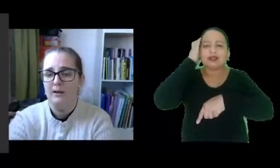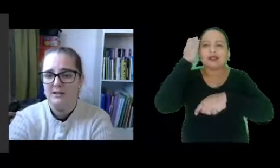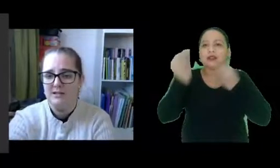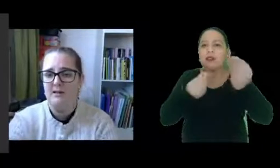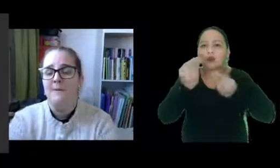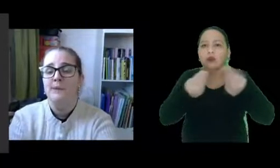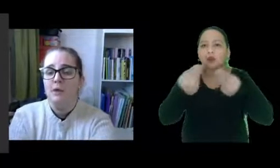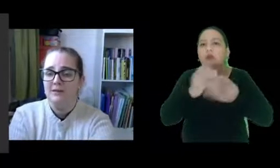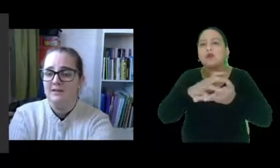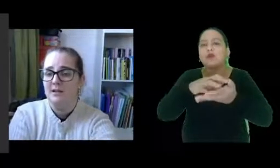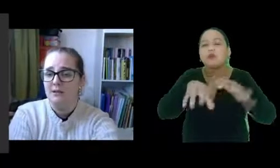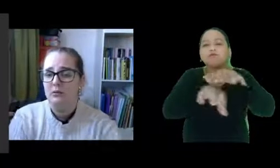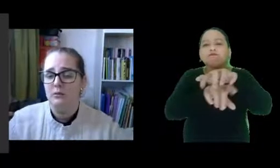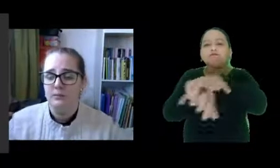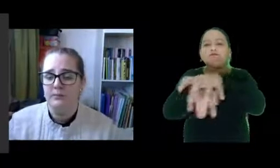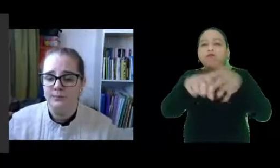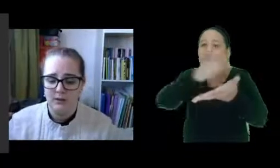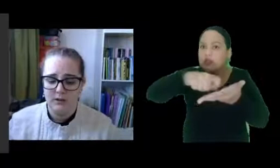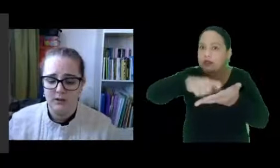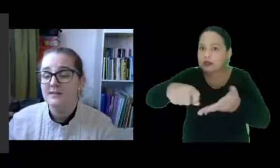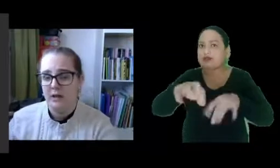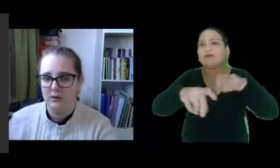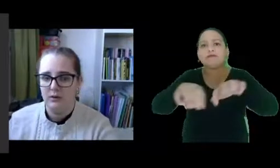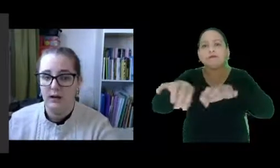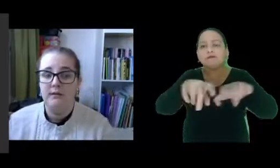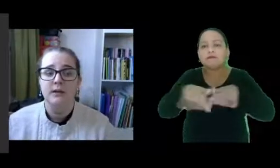deafblind person understands what is being written.